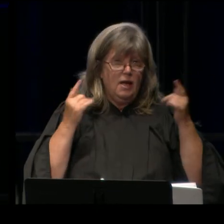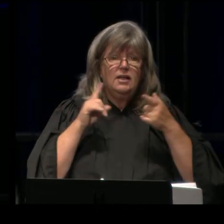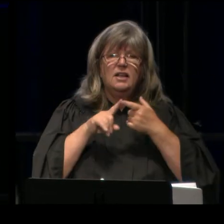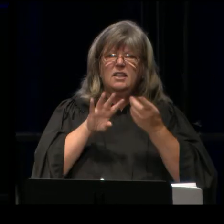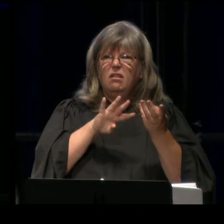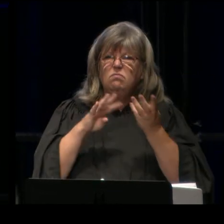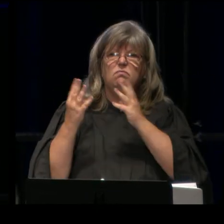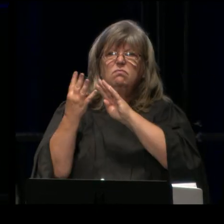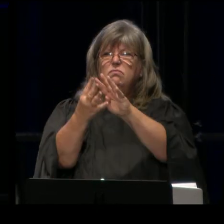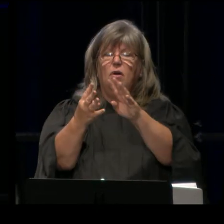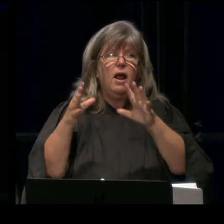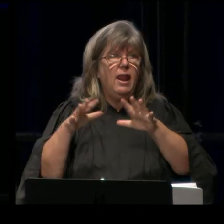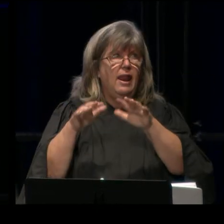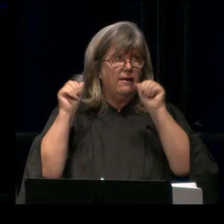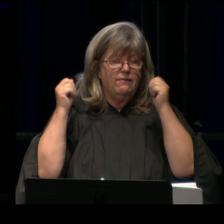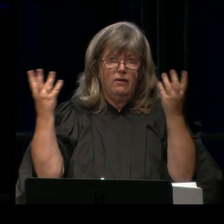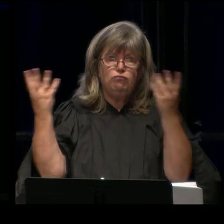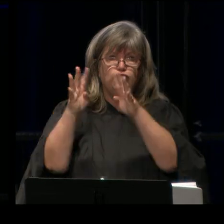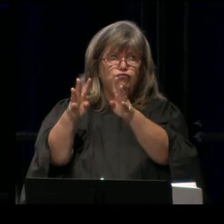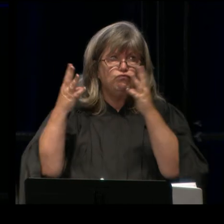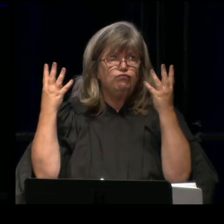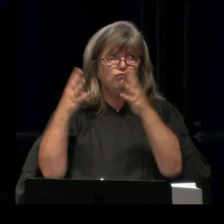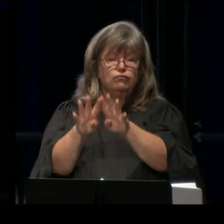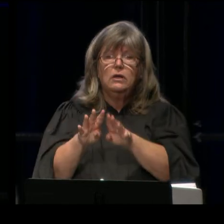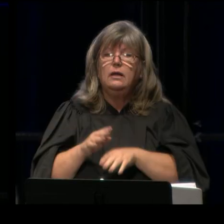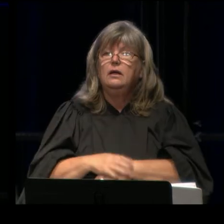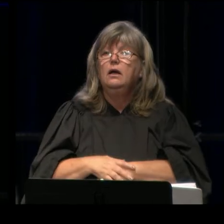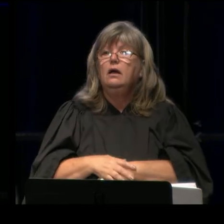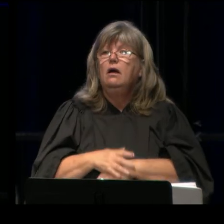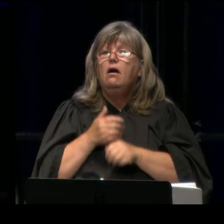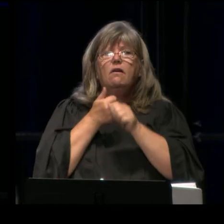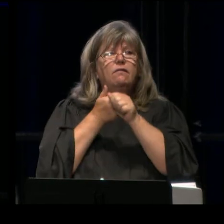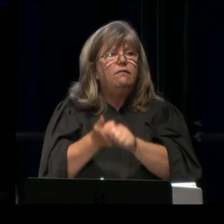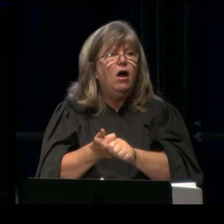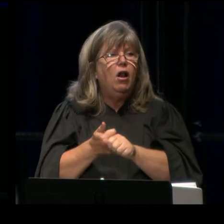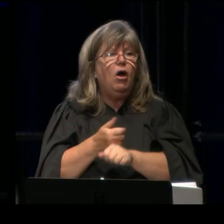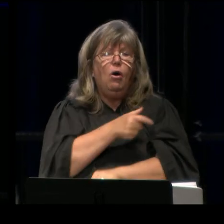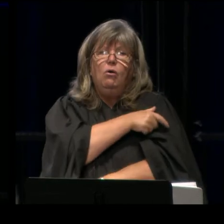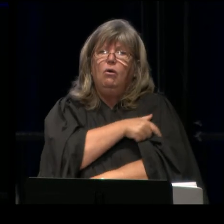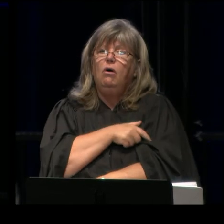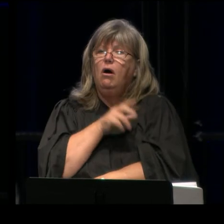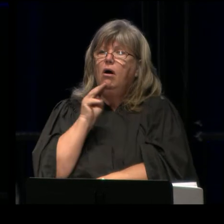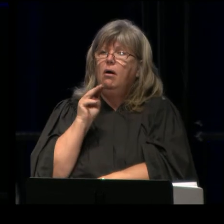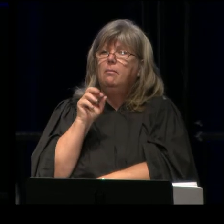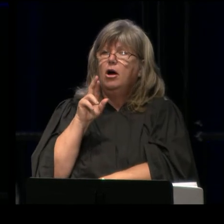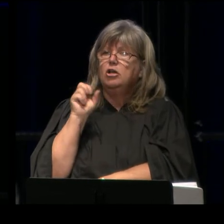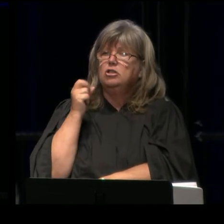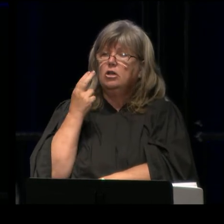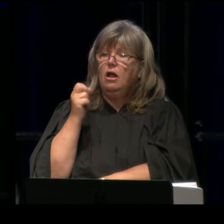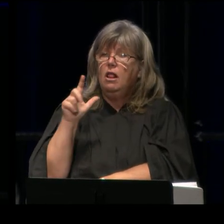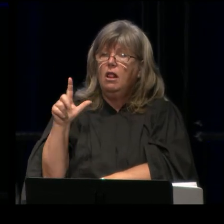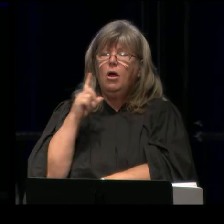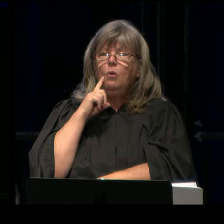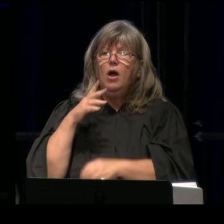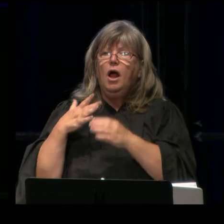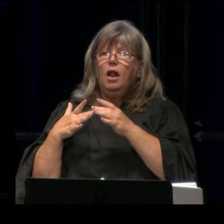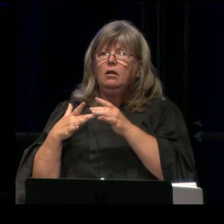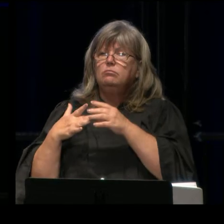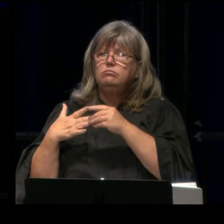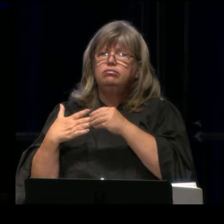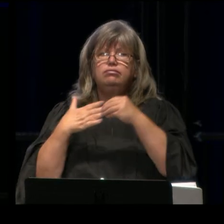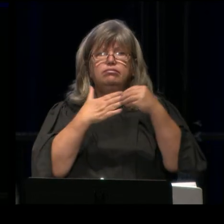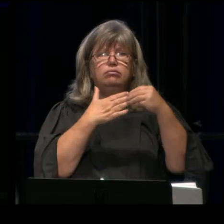arena. Graduates, please follow our arena marshals, who will usher you to the fourth floor to join your family and